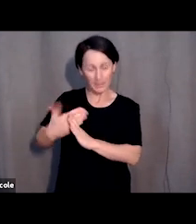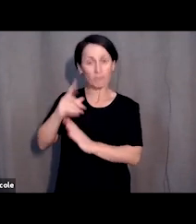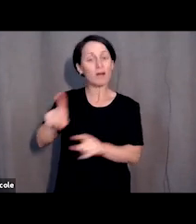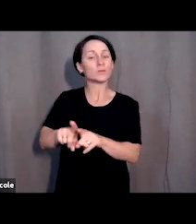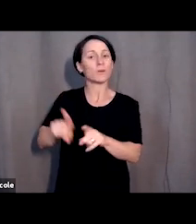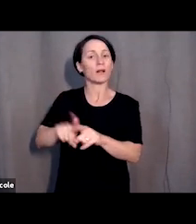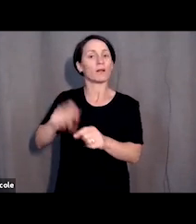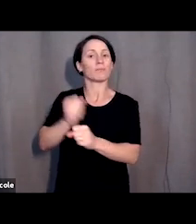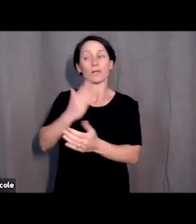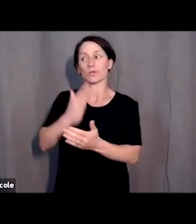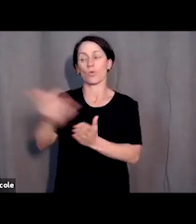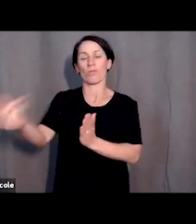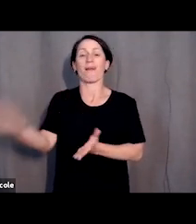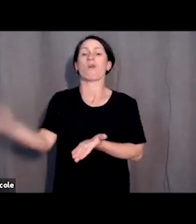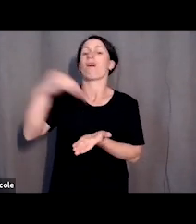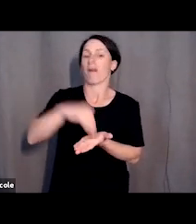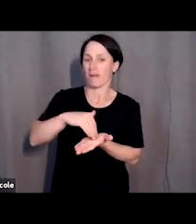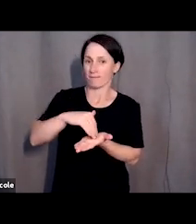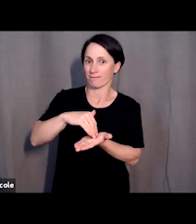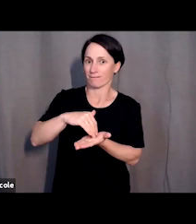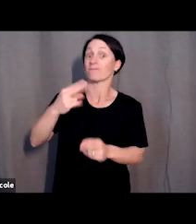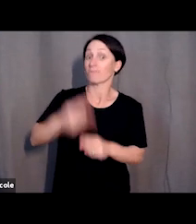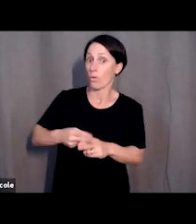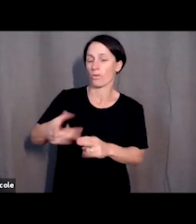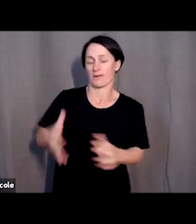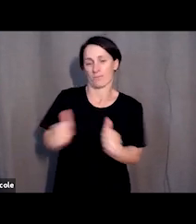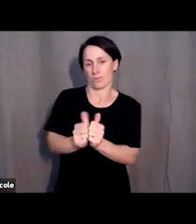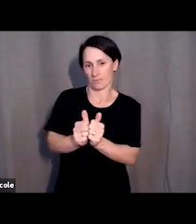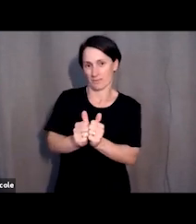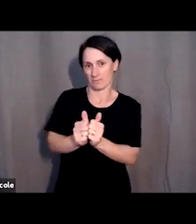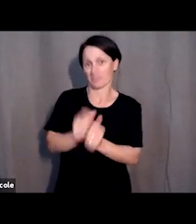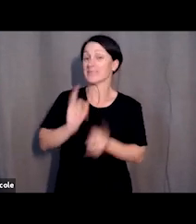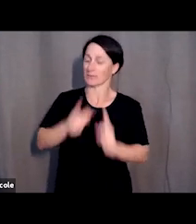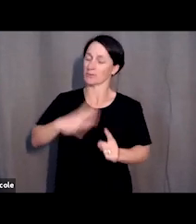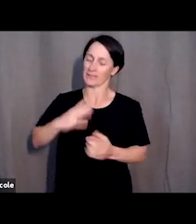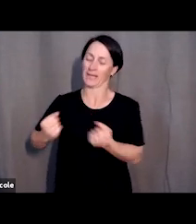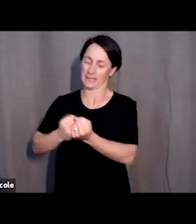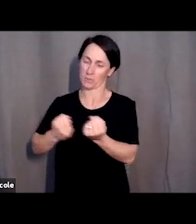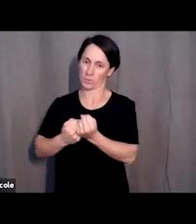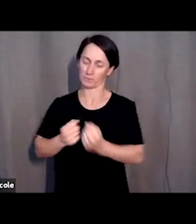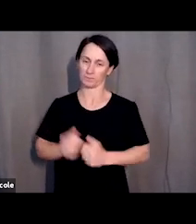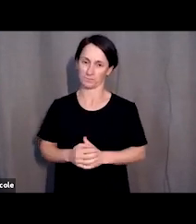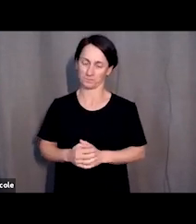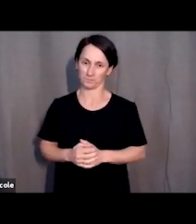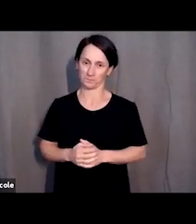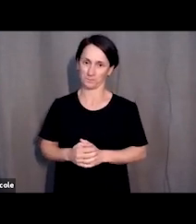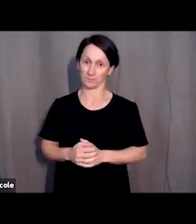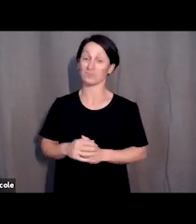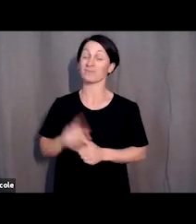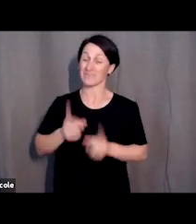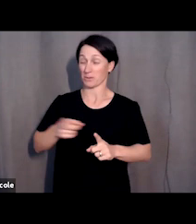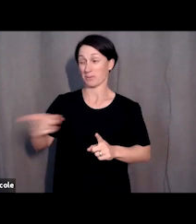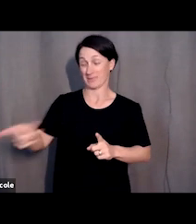something that often required support, and it might have required some flexibility if